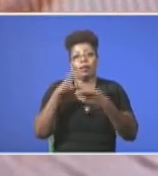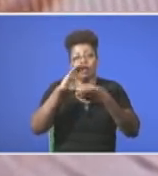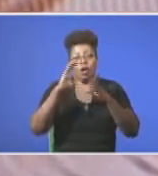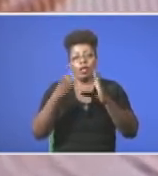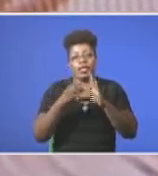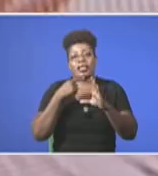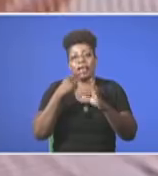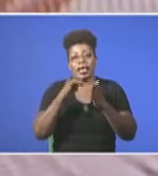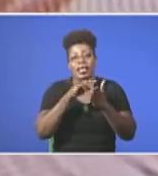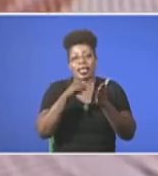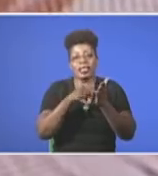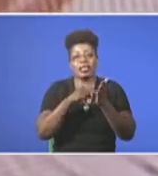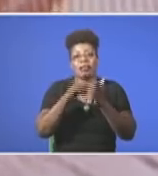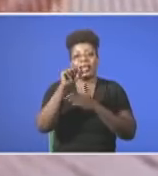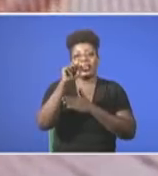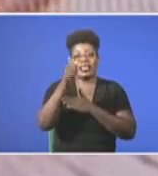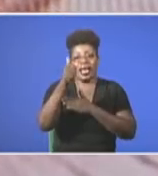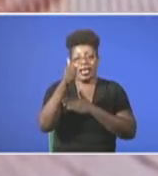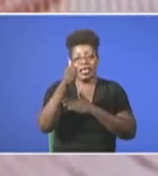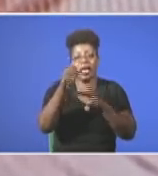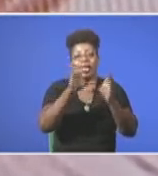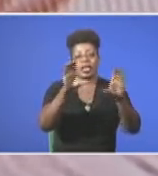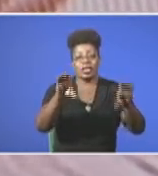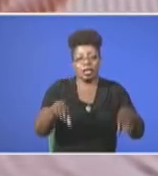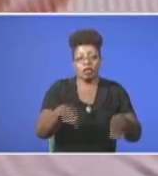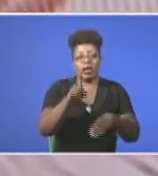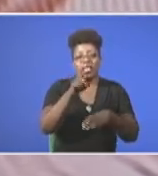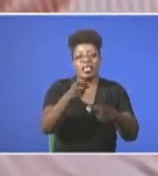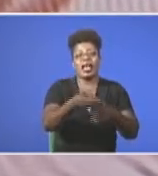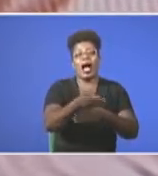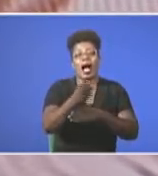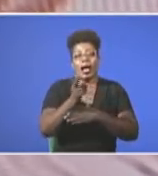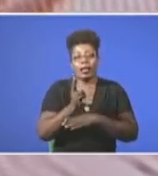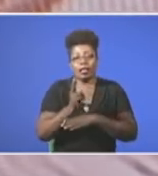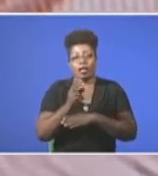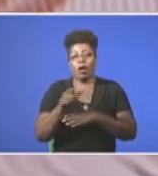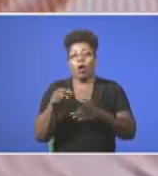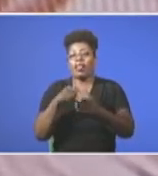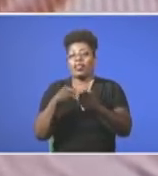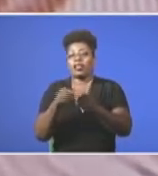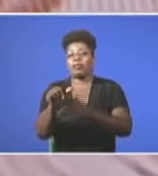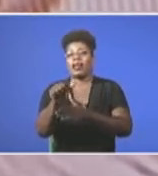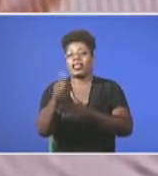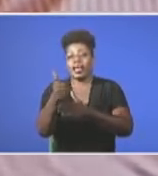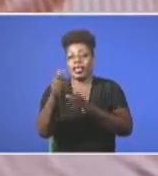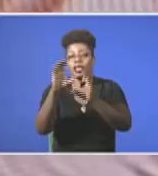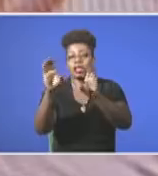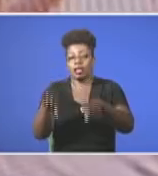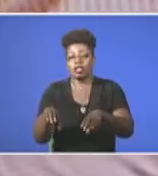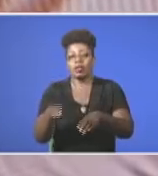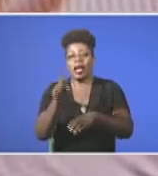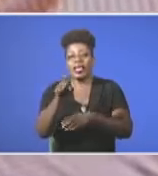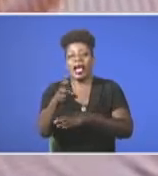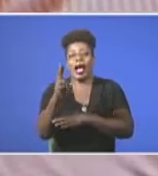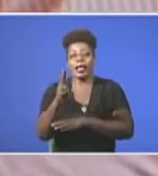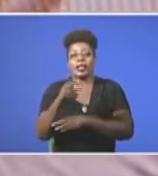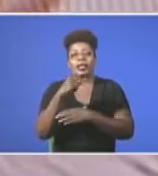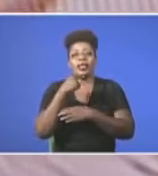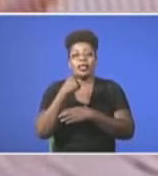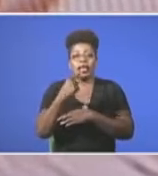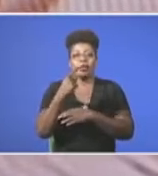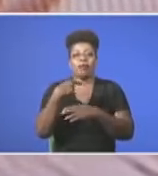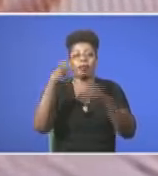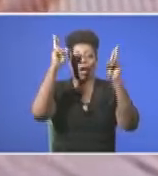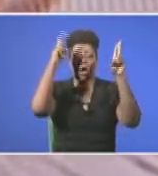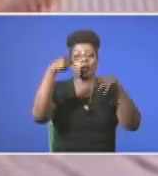10 constituents I need hired. These are my 20. It won't happen. So you've heard it from the horse's mouth. It won't happen.